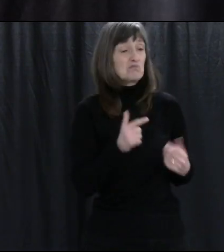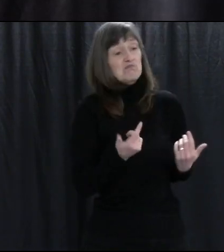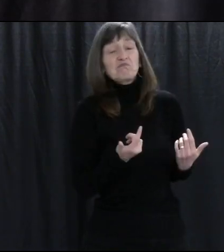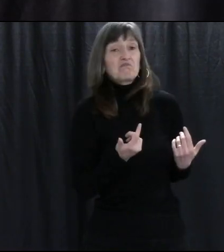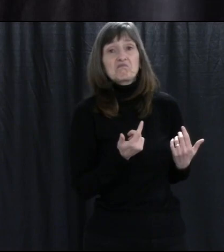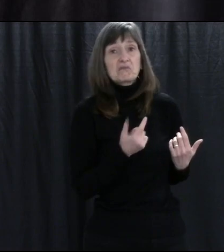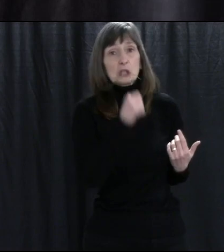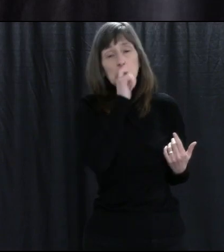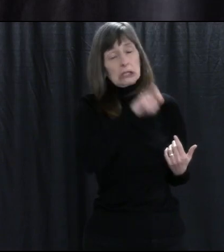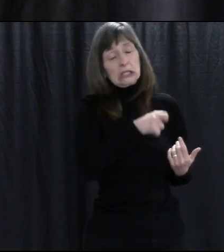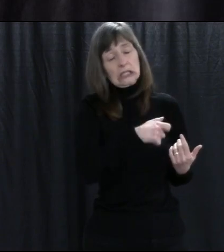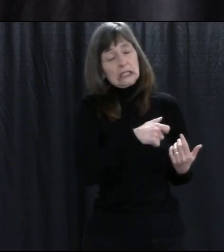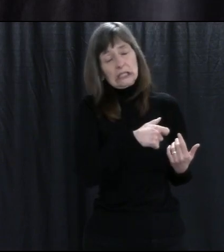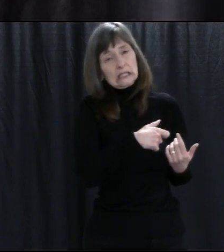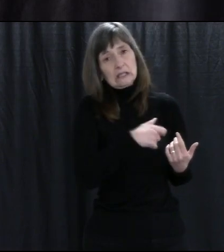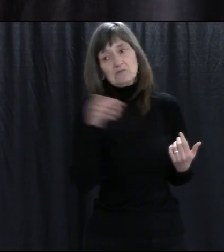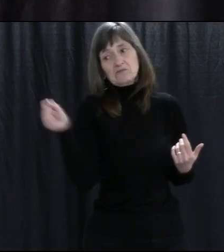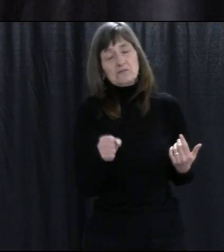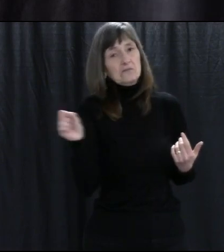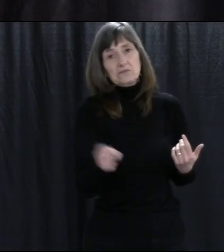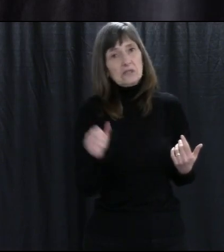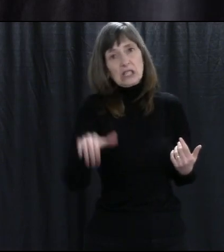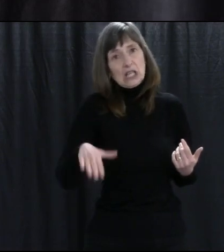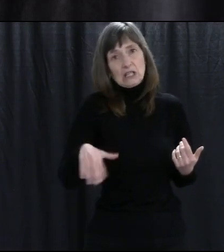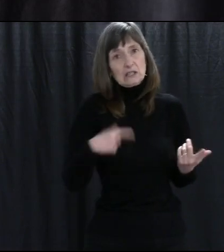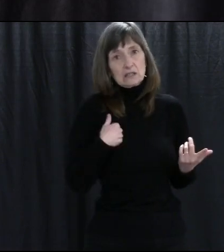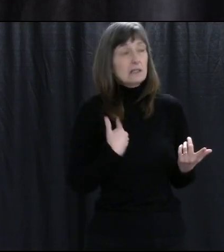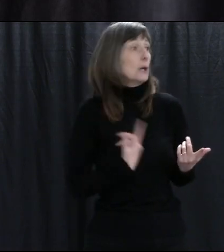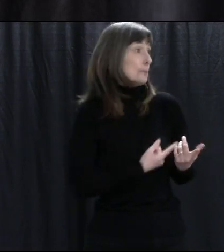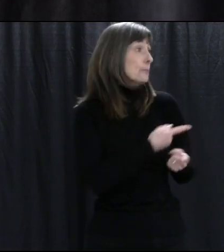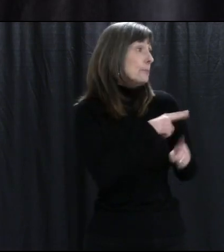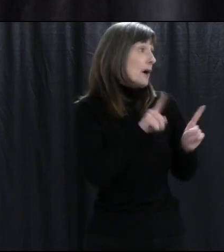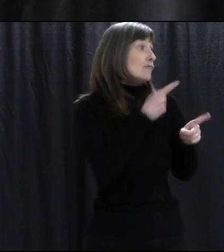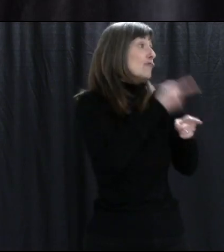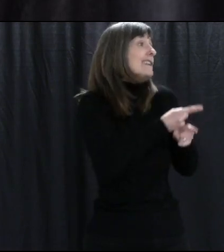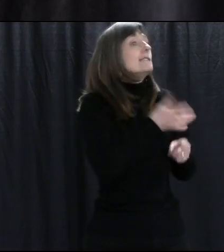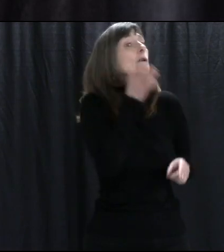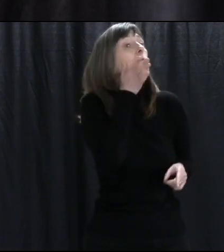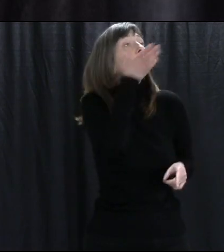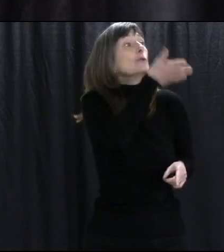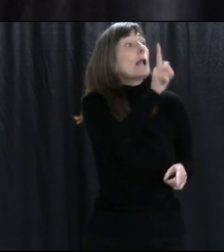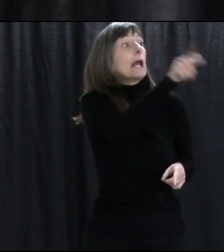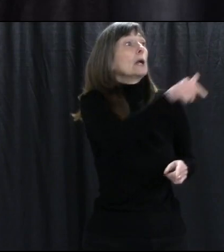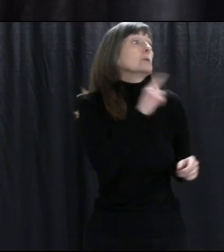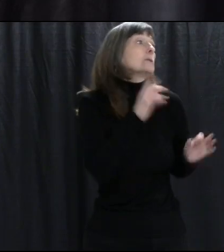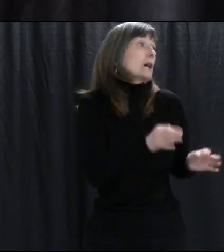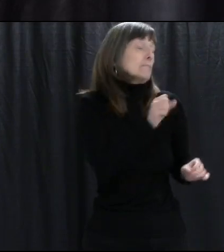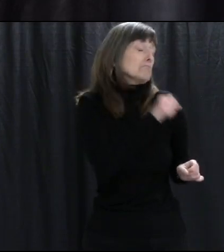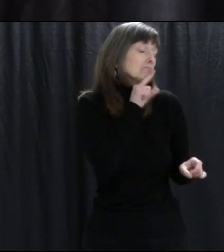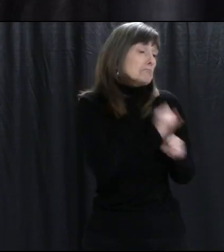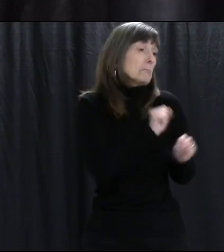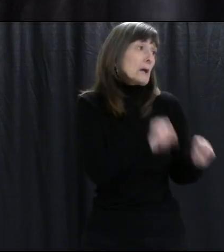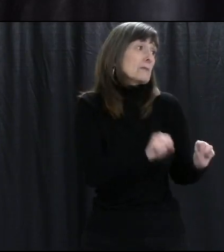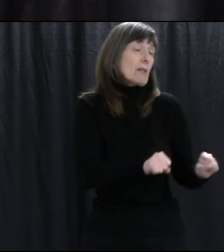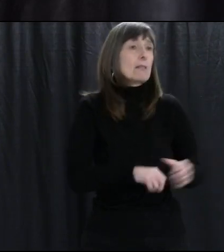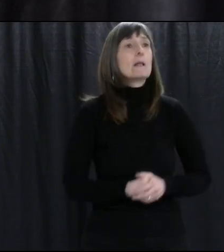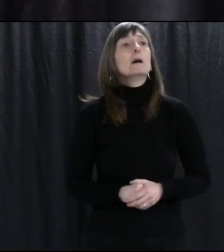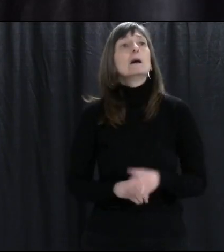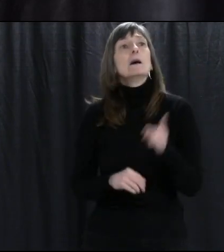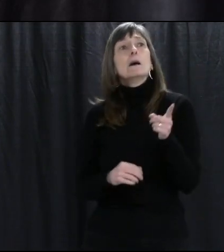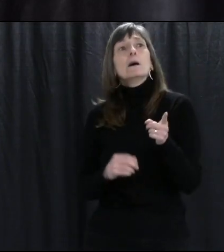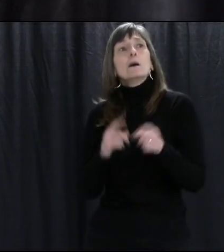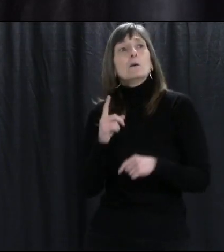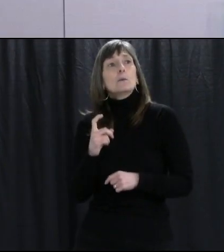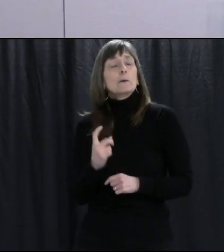happen, and we've got some potential solutions. Again, you're quite right, these are things that are a little bit down the line. I just have one last